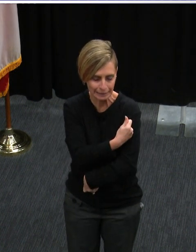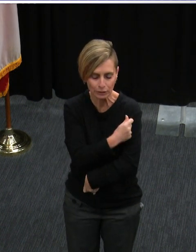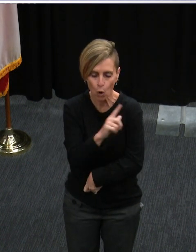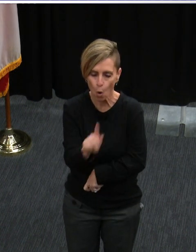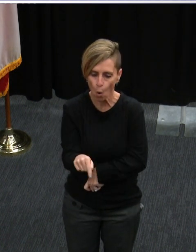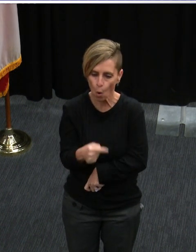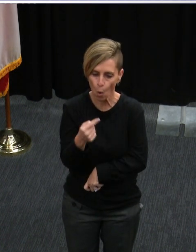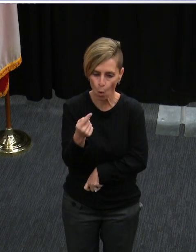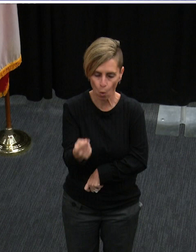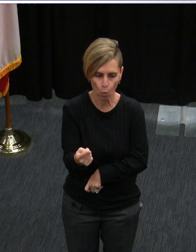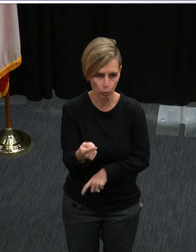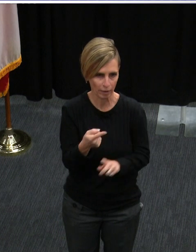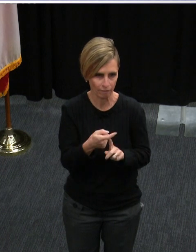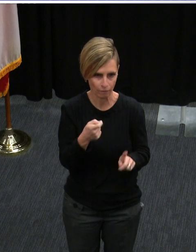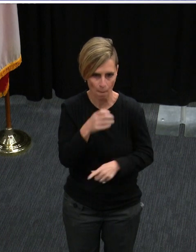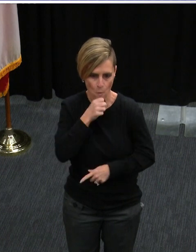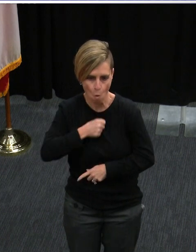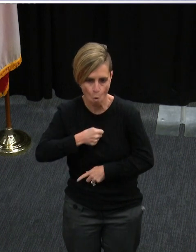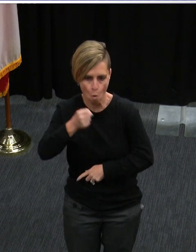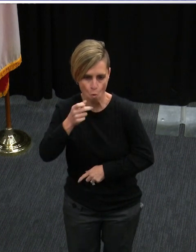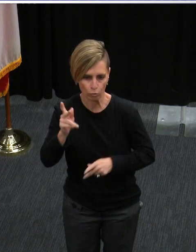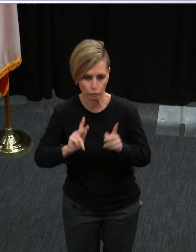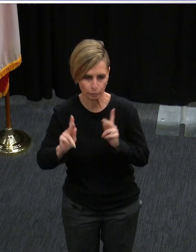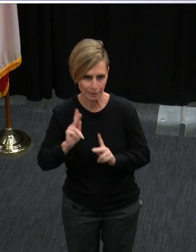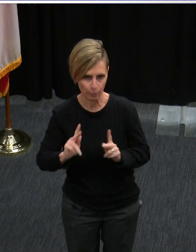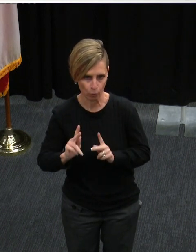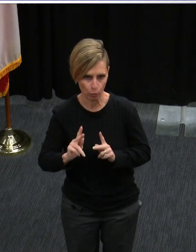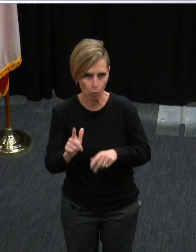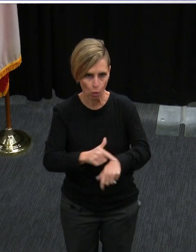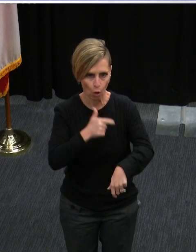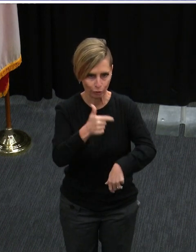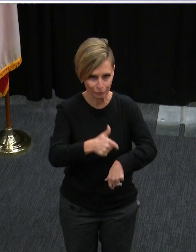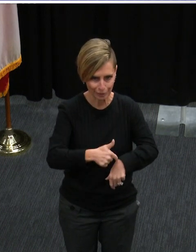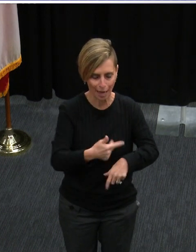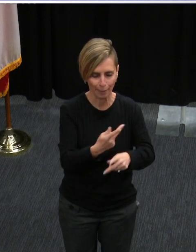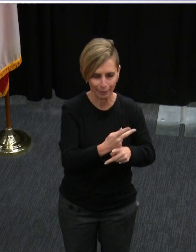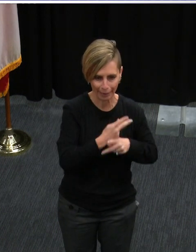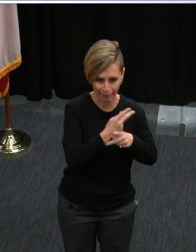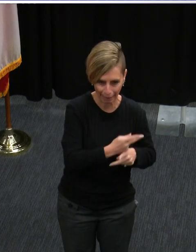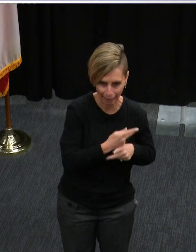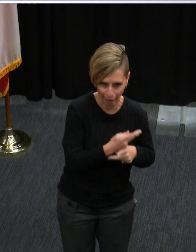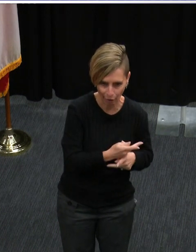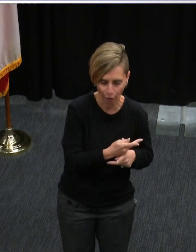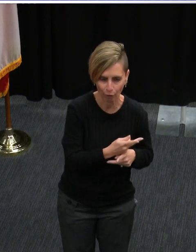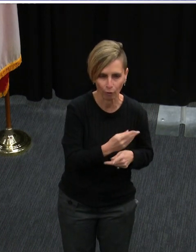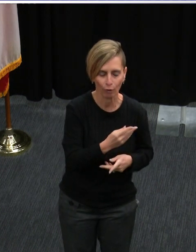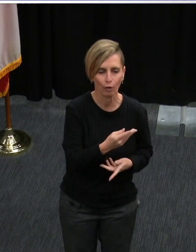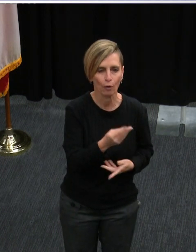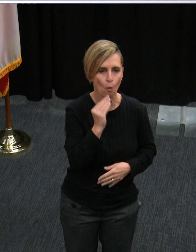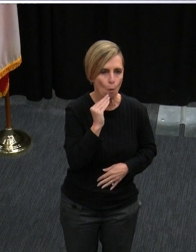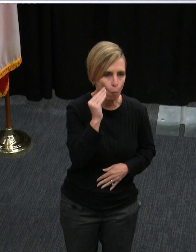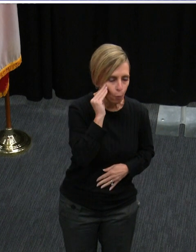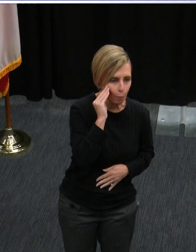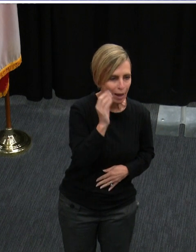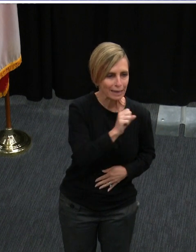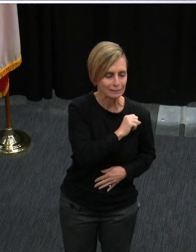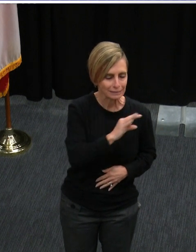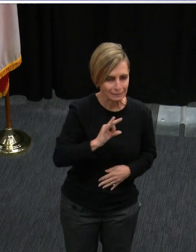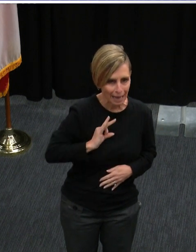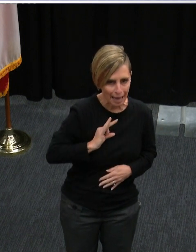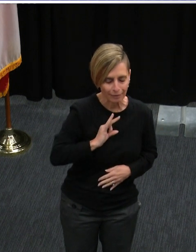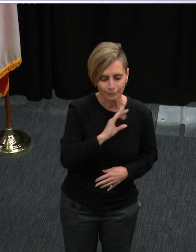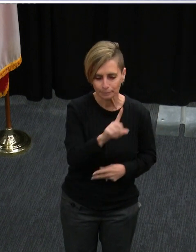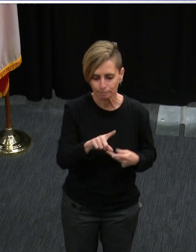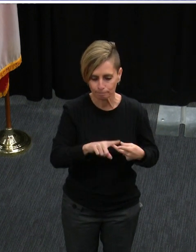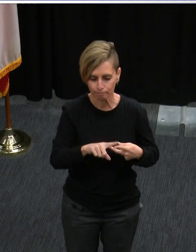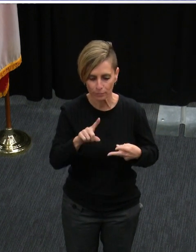these populations. And this is through the governor's executive order, which is long-term care facility residents and staff,